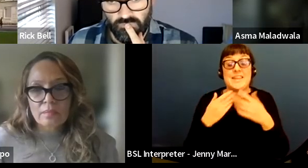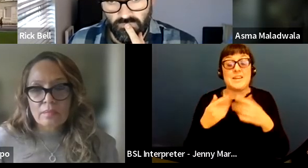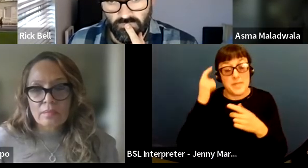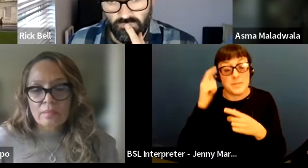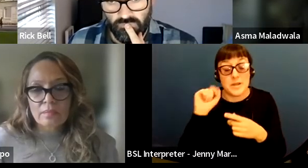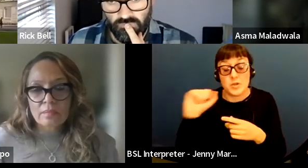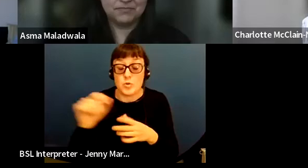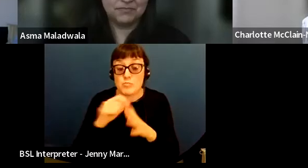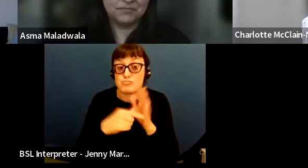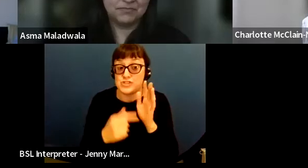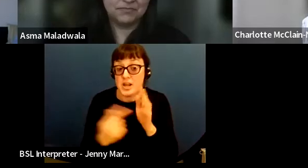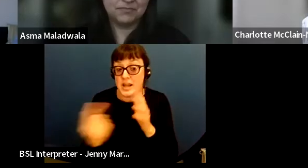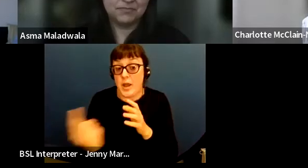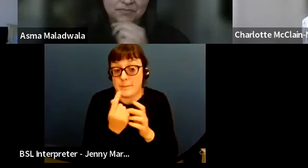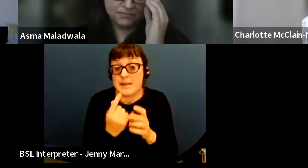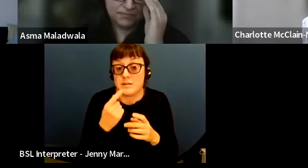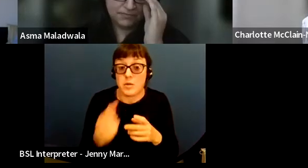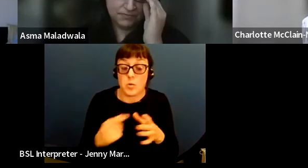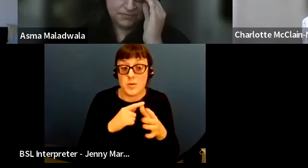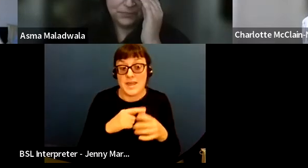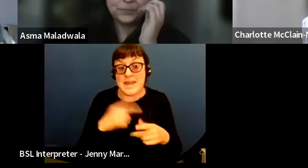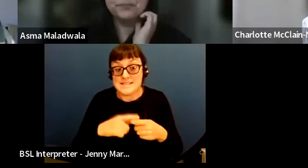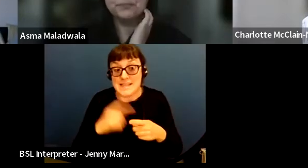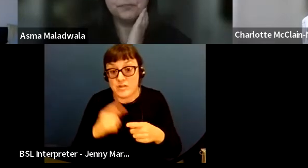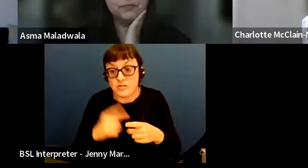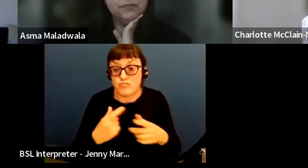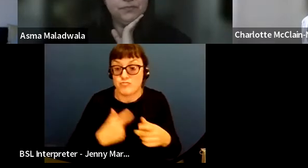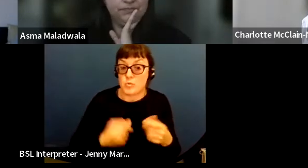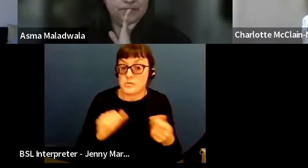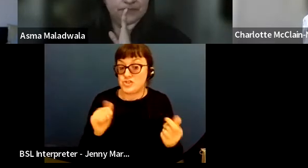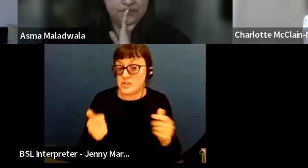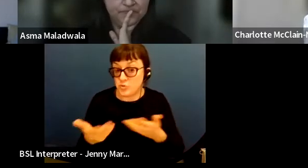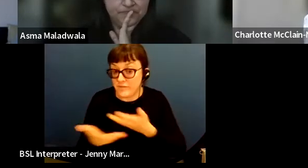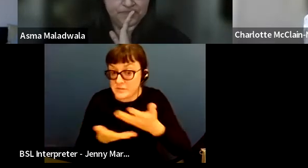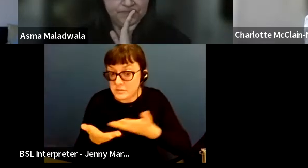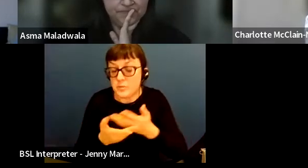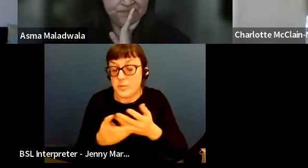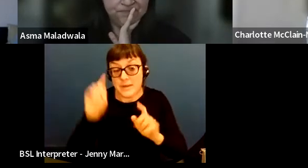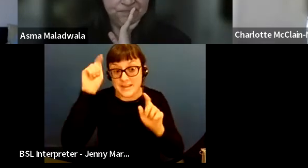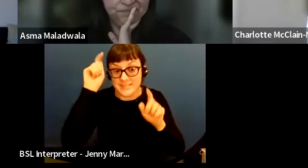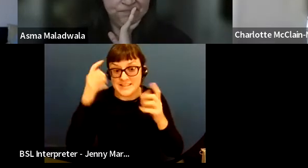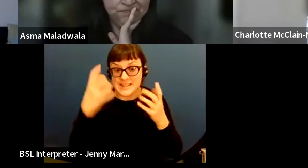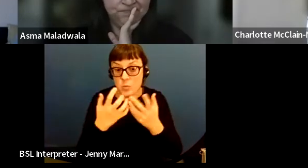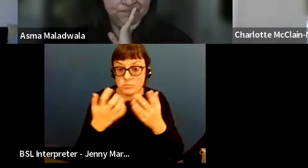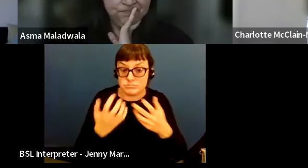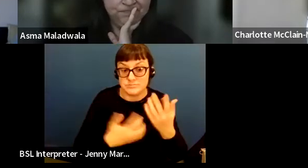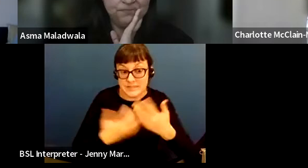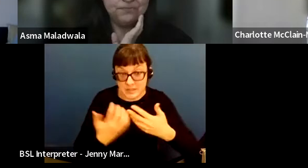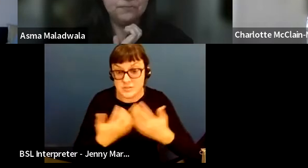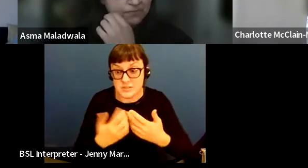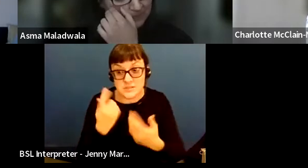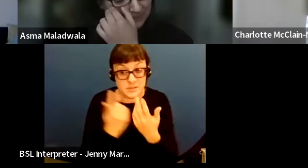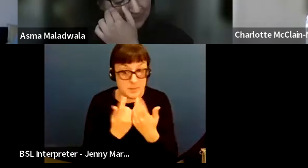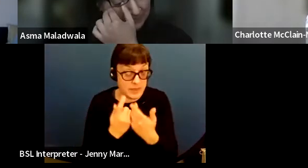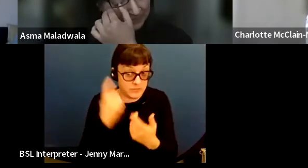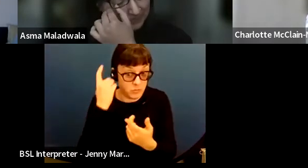Hub Accelerate, and its role in sort of changing the conversation around sort of innovation and scaling technology. So that's something for our participants